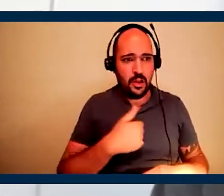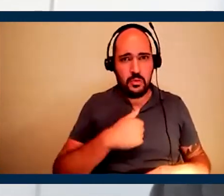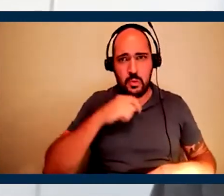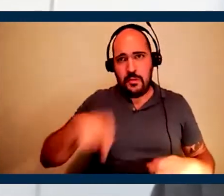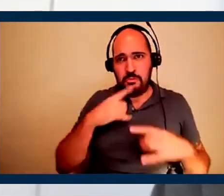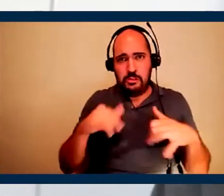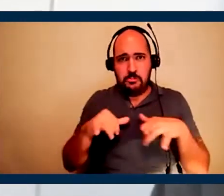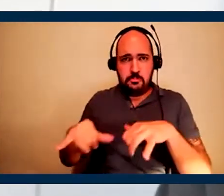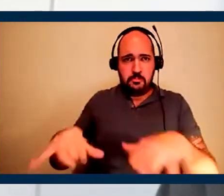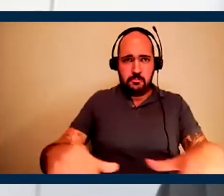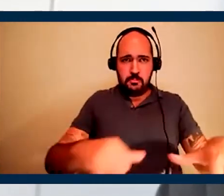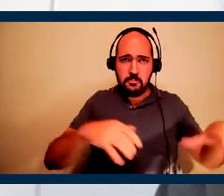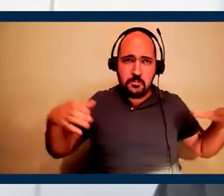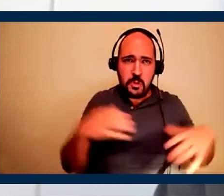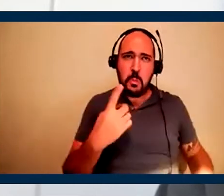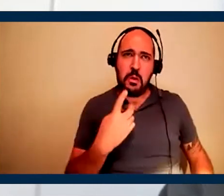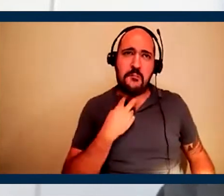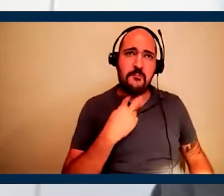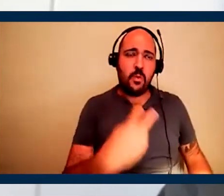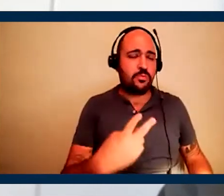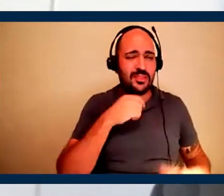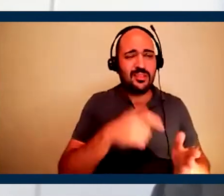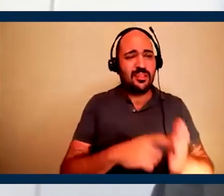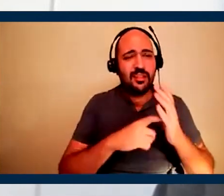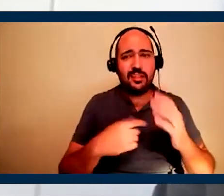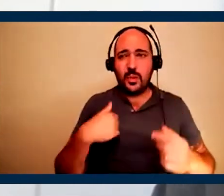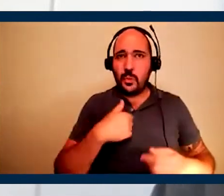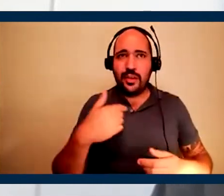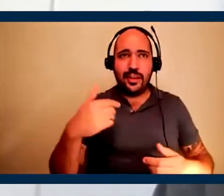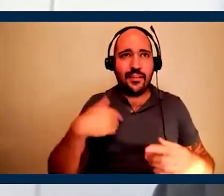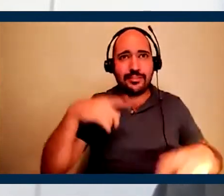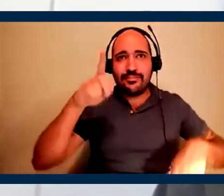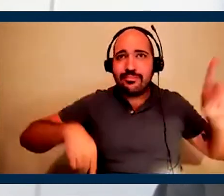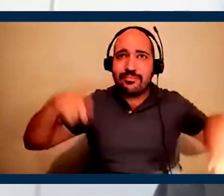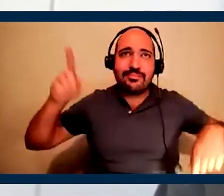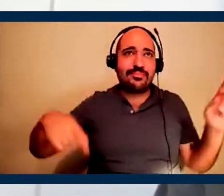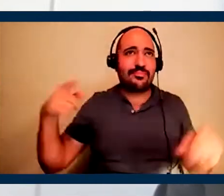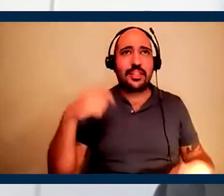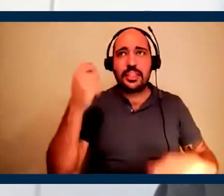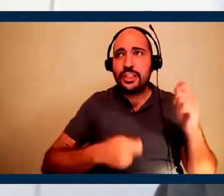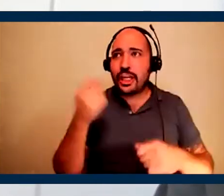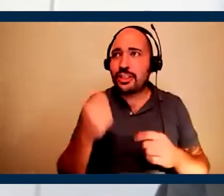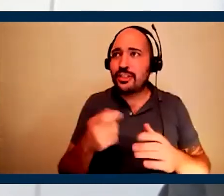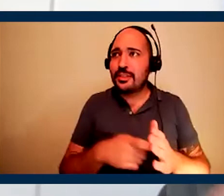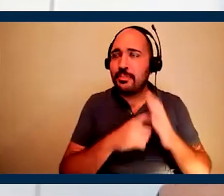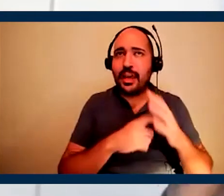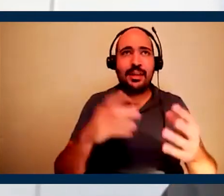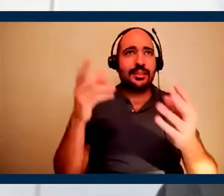anybody else. We're allowed to have changing demands. We're allowed to be dynamic and to have multiple thoughts